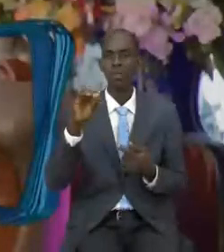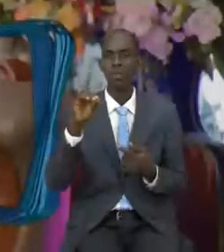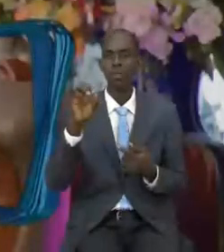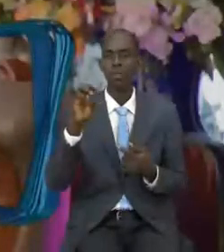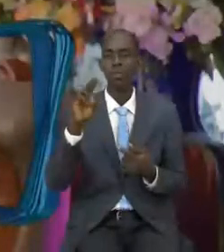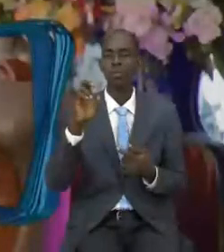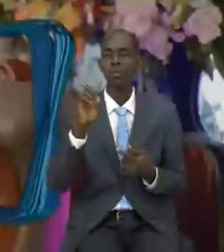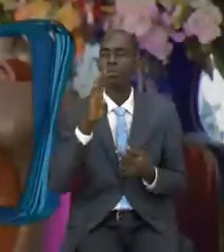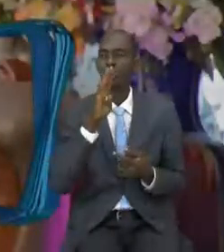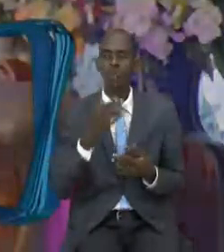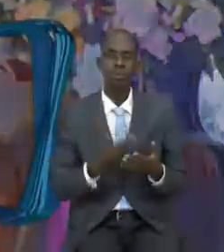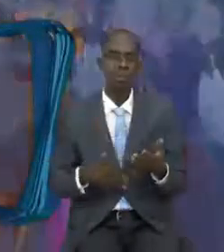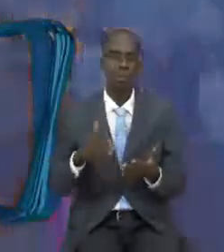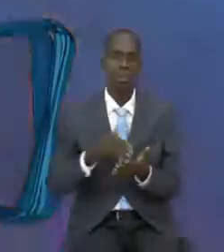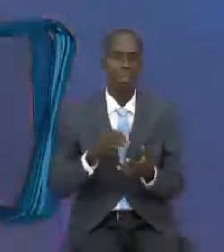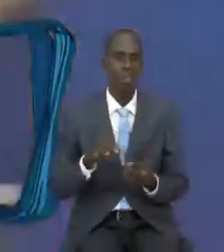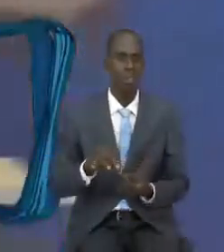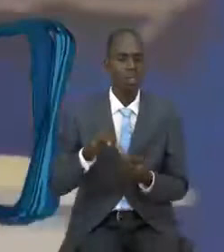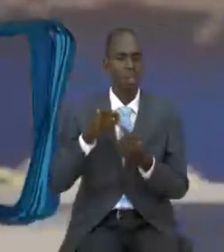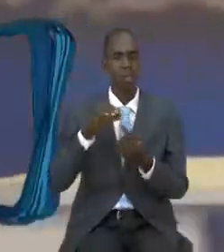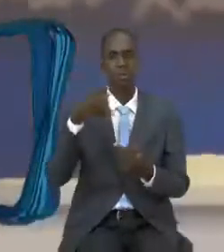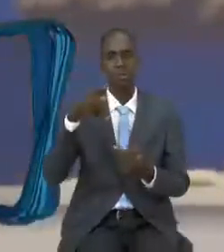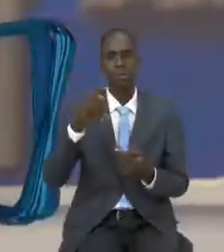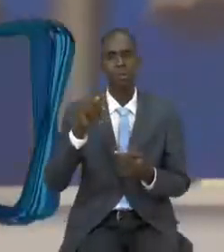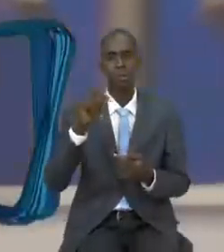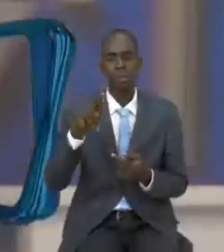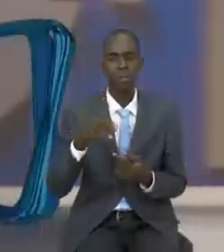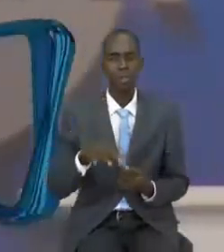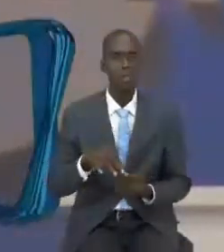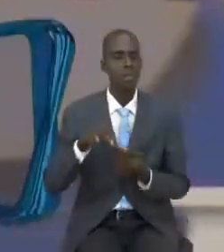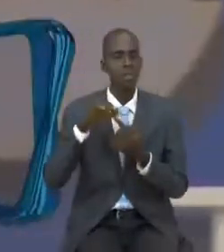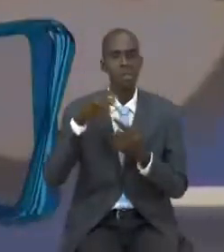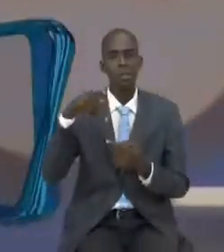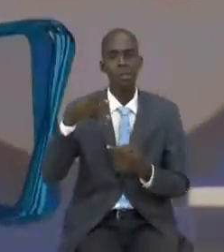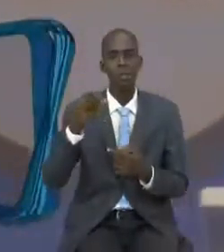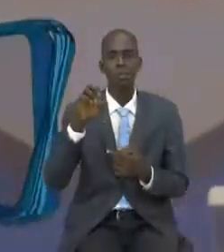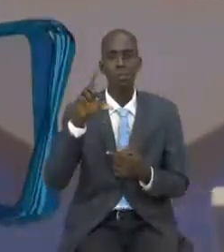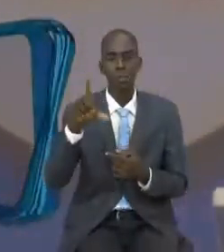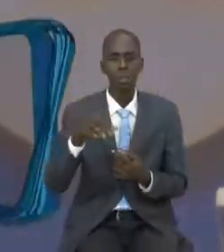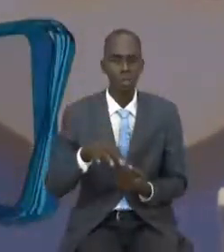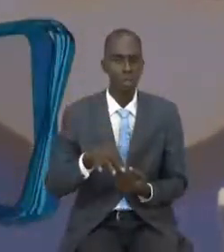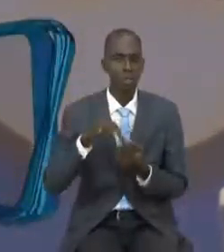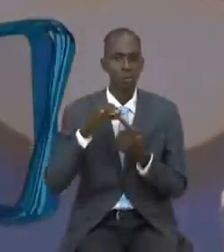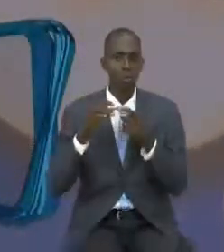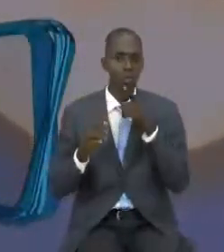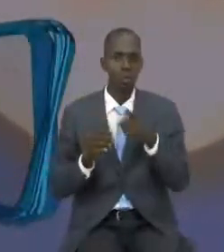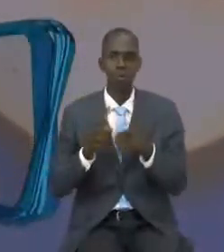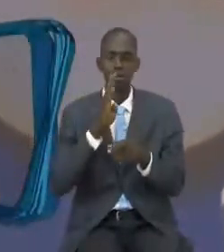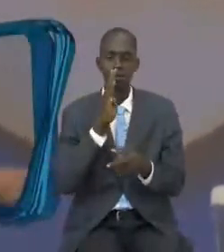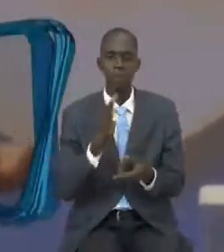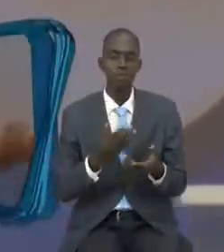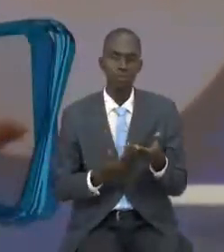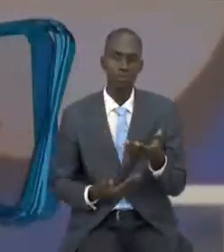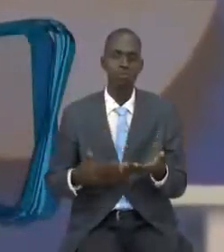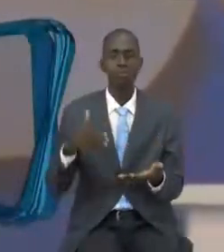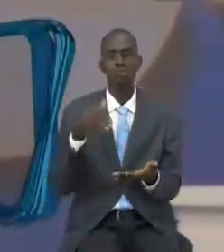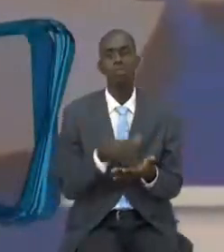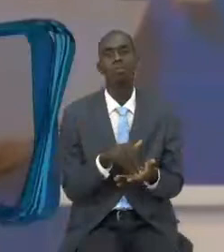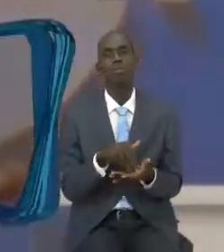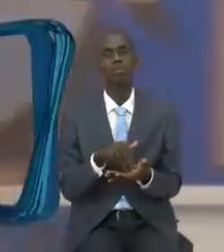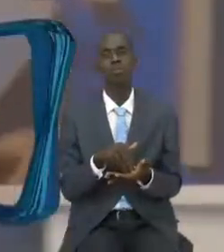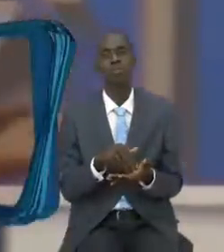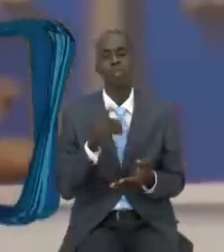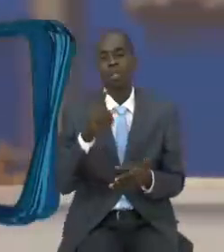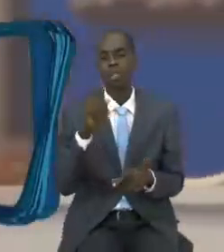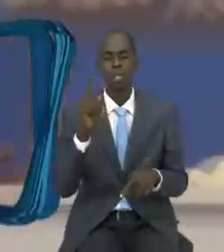again, except Peter, except Paul, except you be born again, you